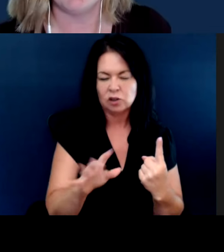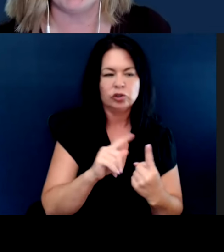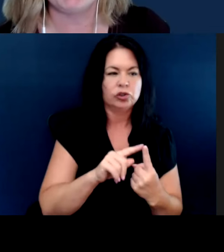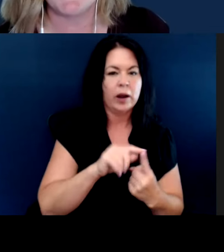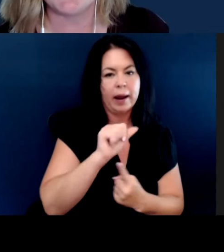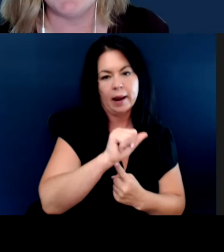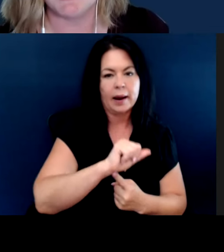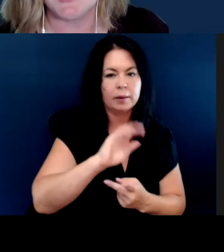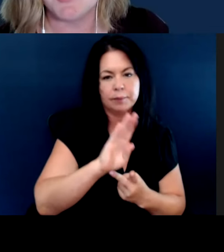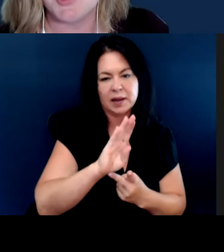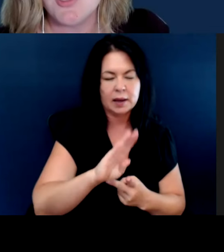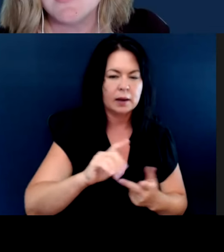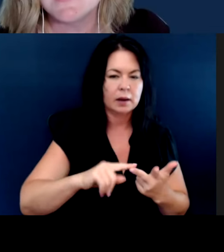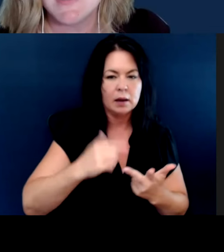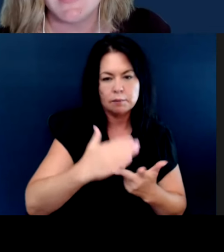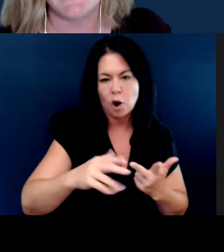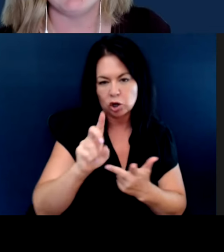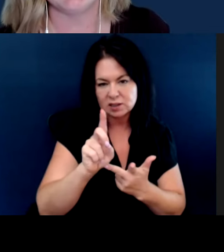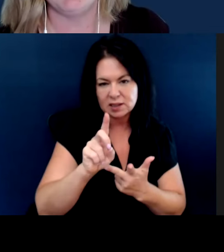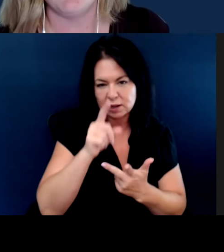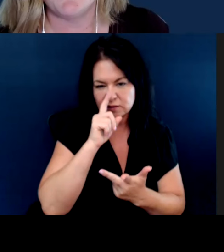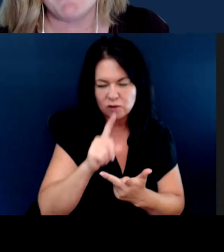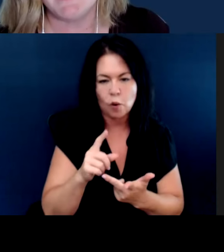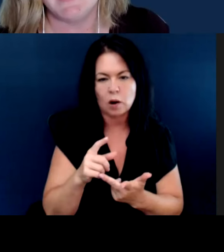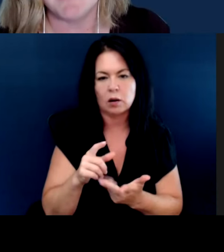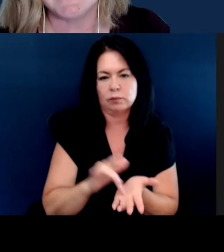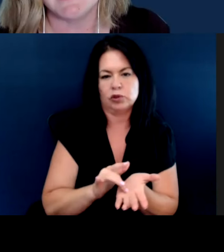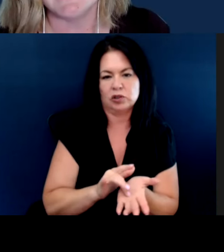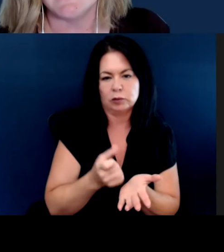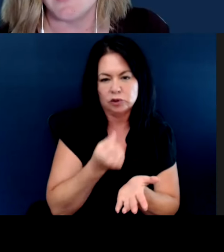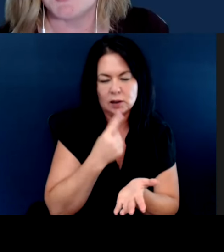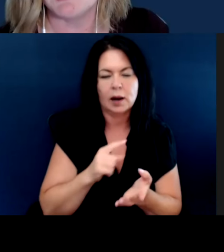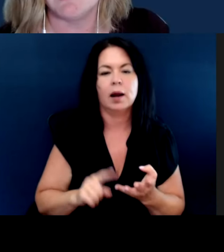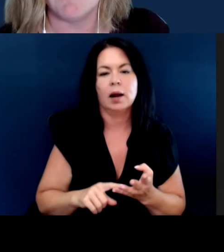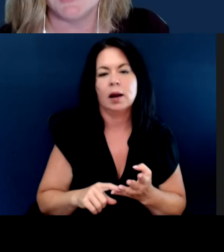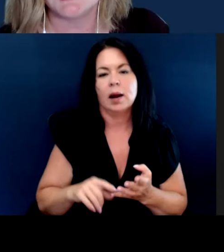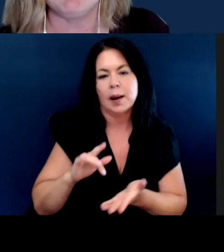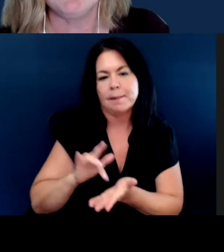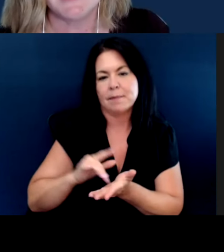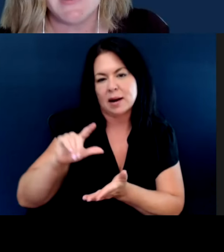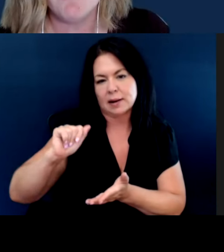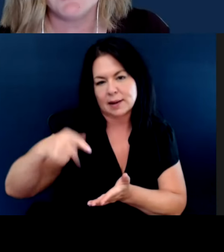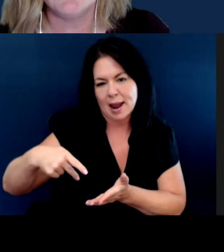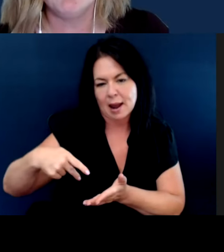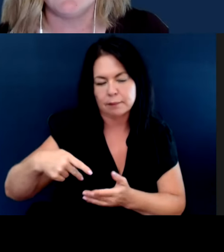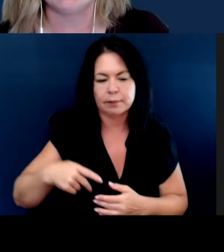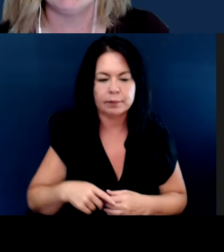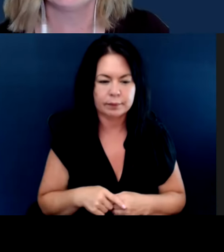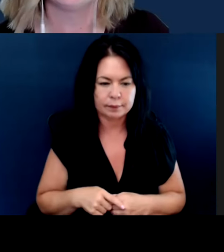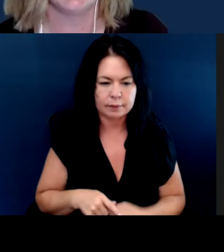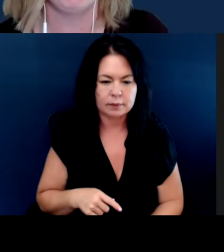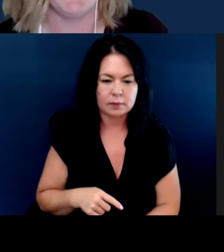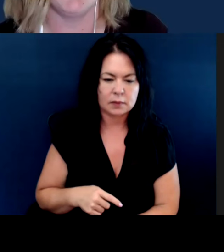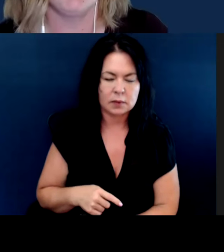optional coverage, Part D, prescription drugs, and also we covered Medigaps as optional coverage. Now we're going to move on to